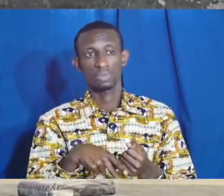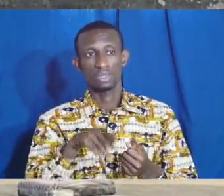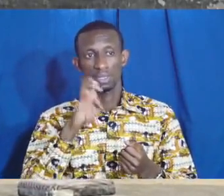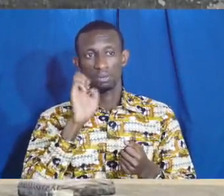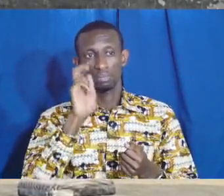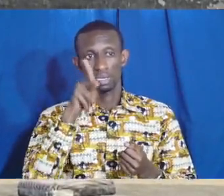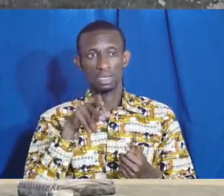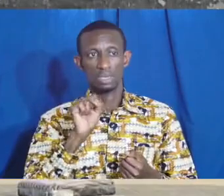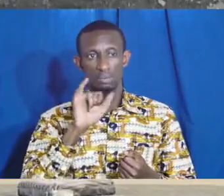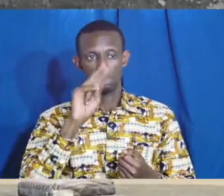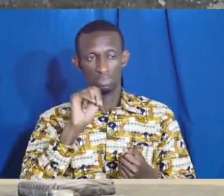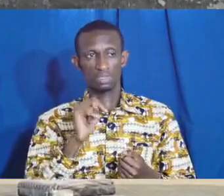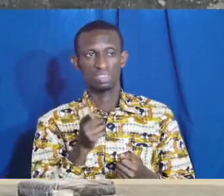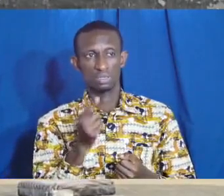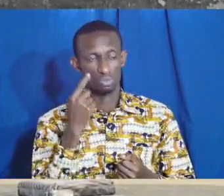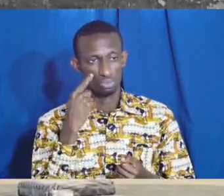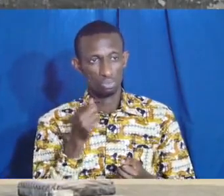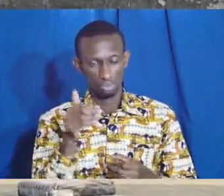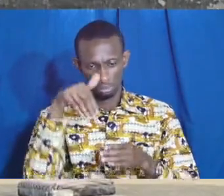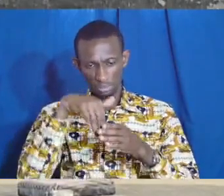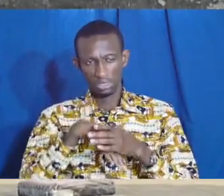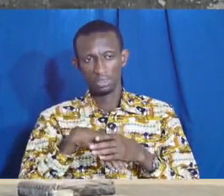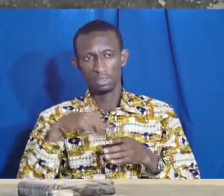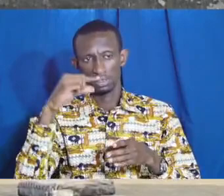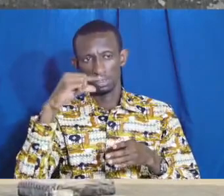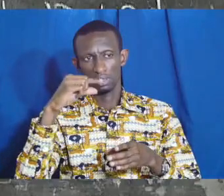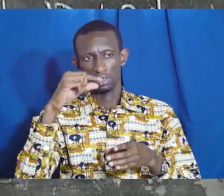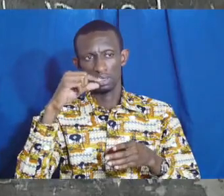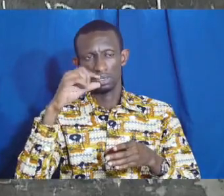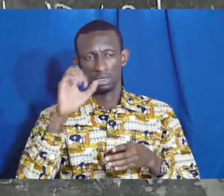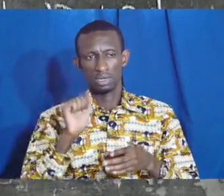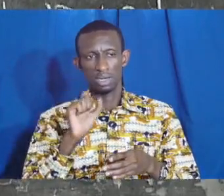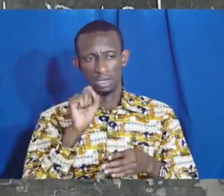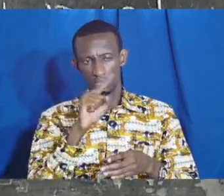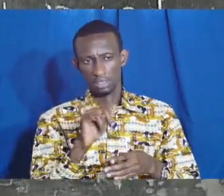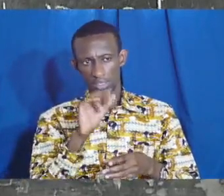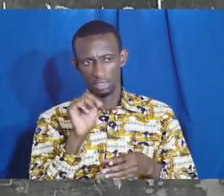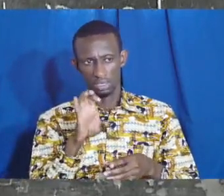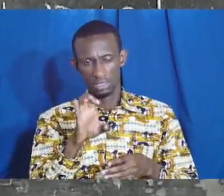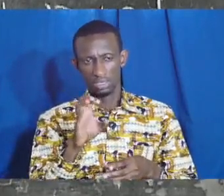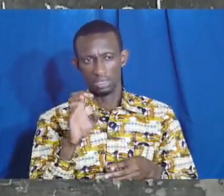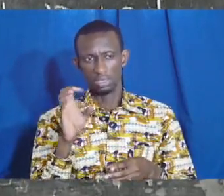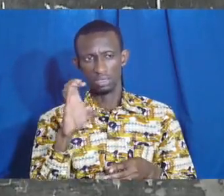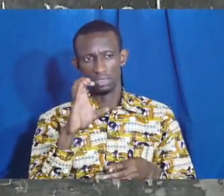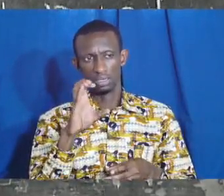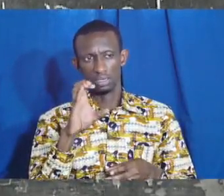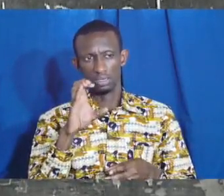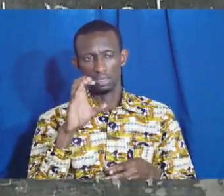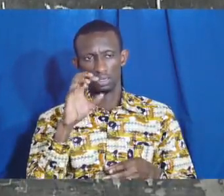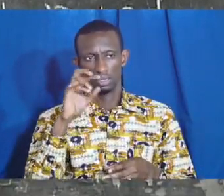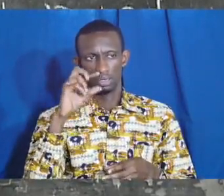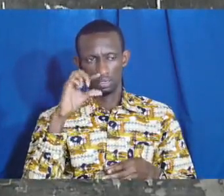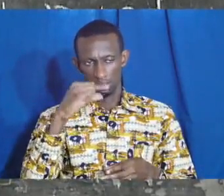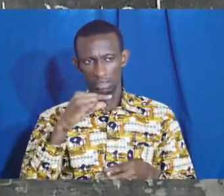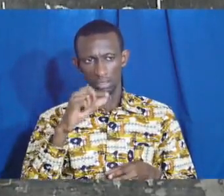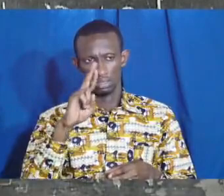in our gastric gland. We have also the renin, which is also found in our gastric gland. The